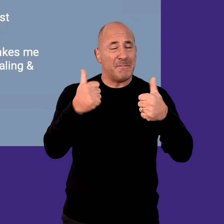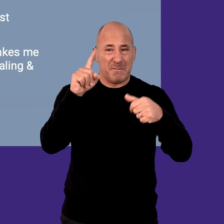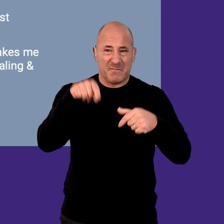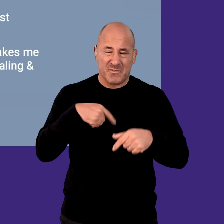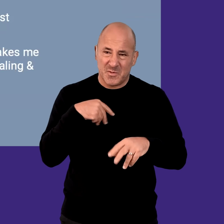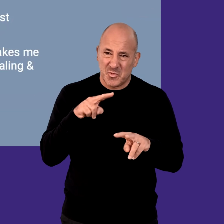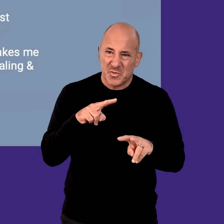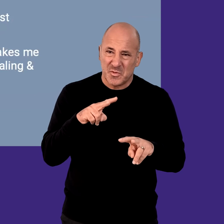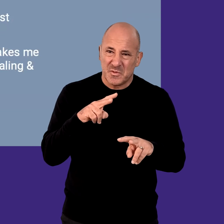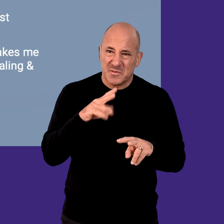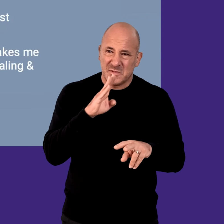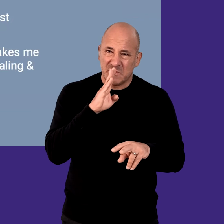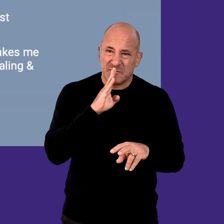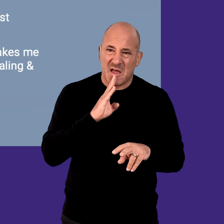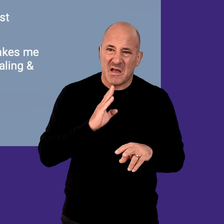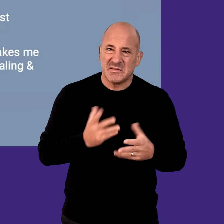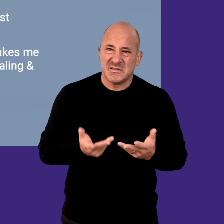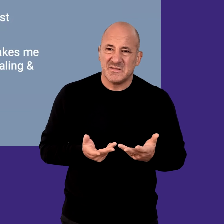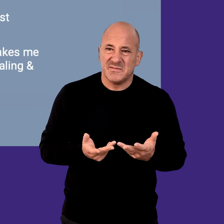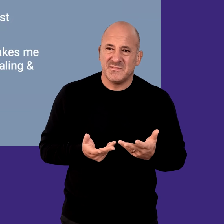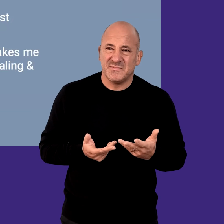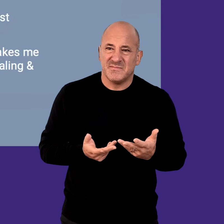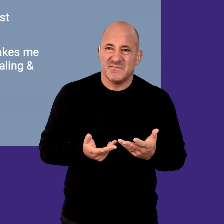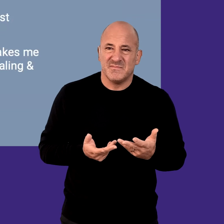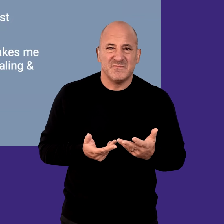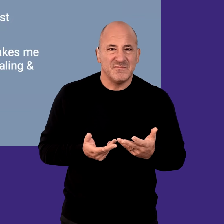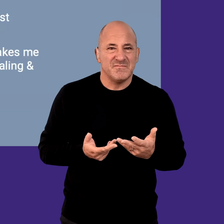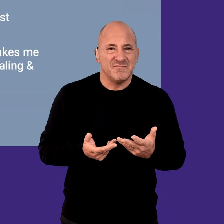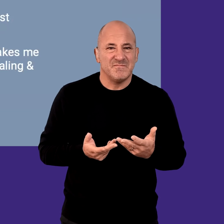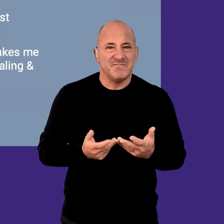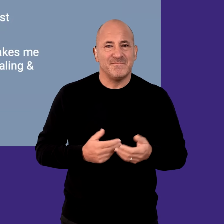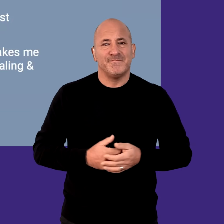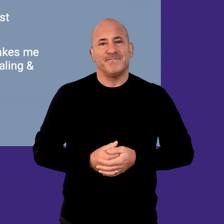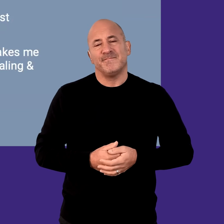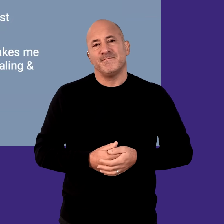So nothing positive, as you can see. It's really quite sad.